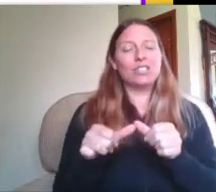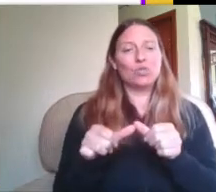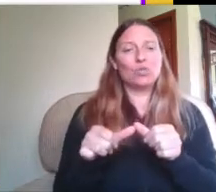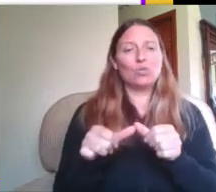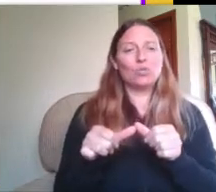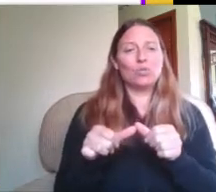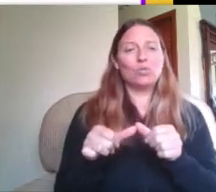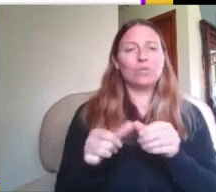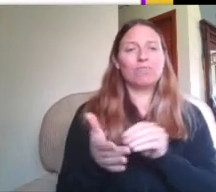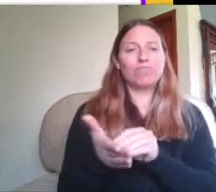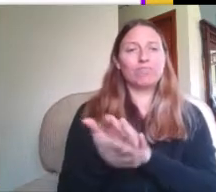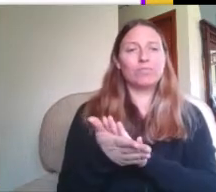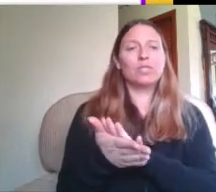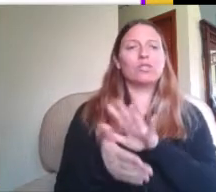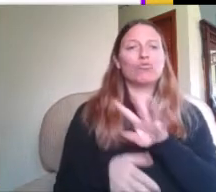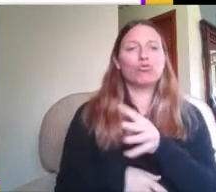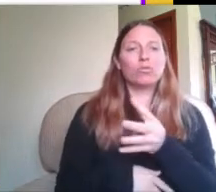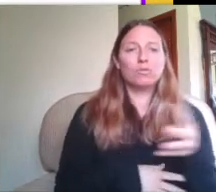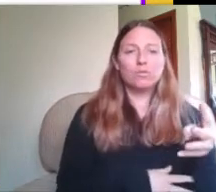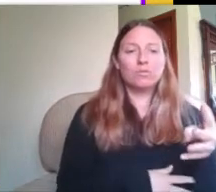chart.